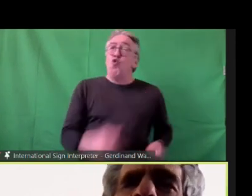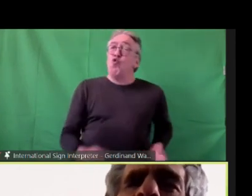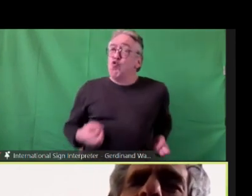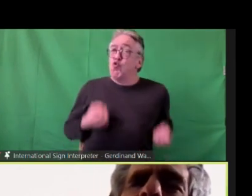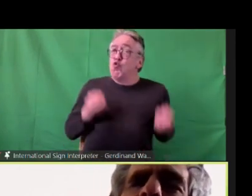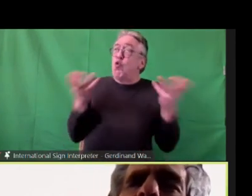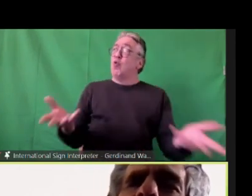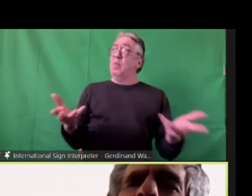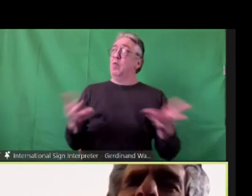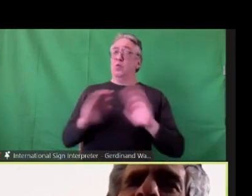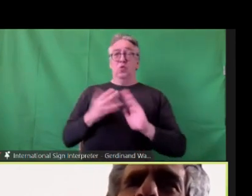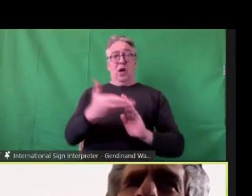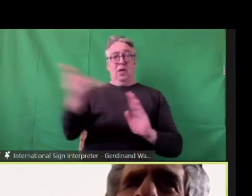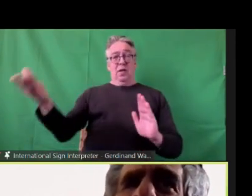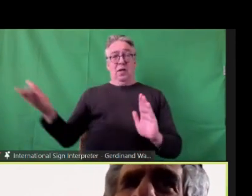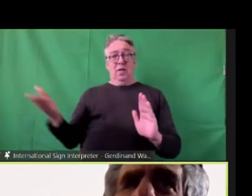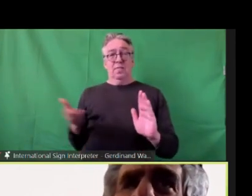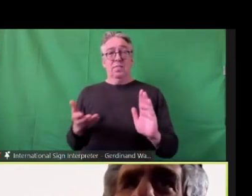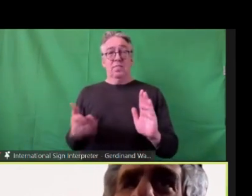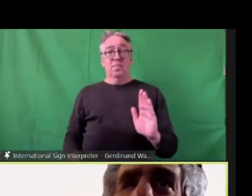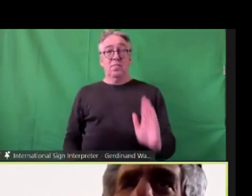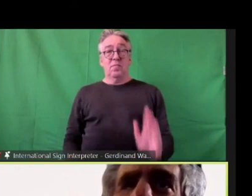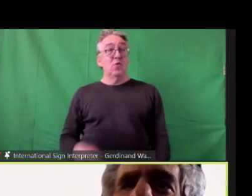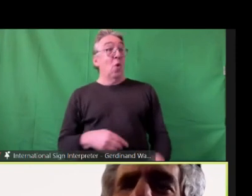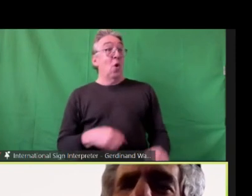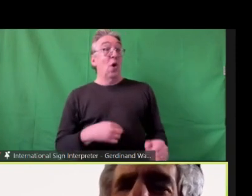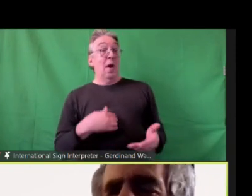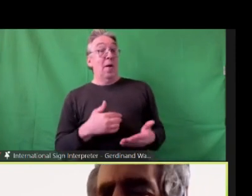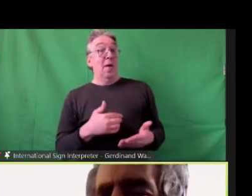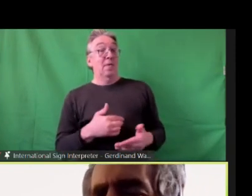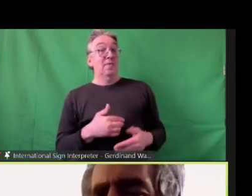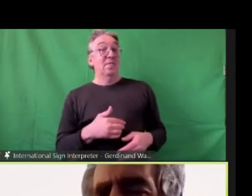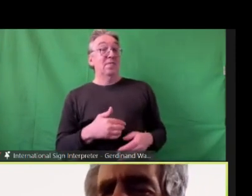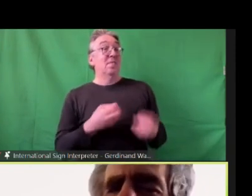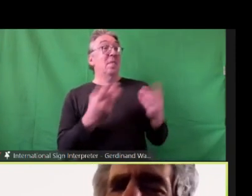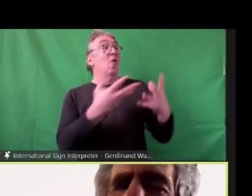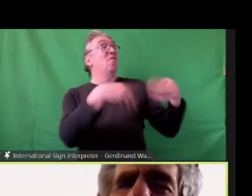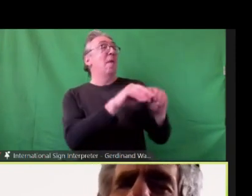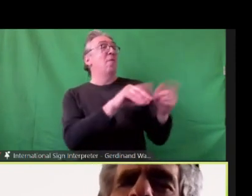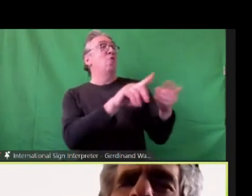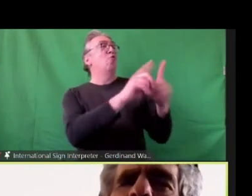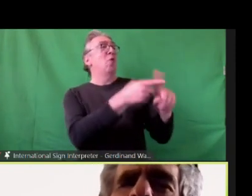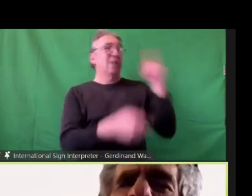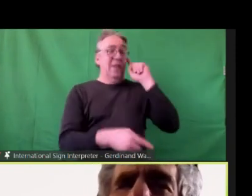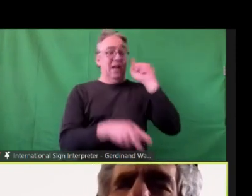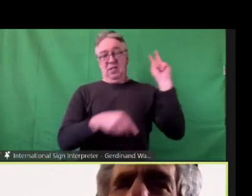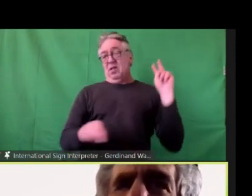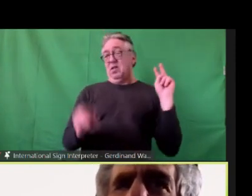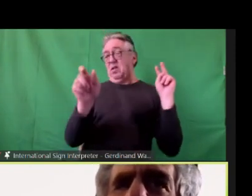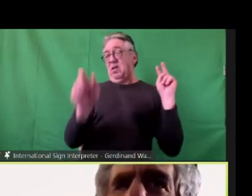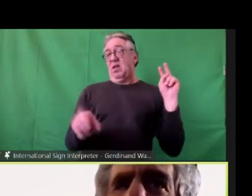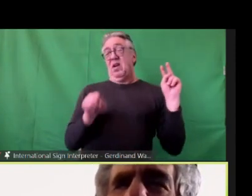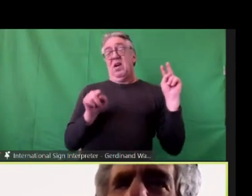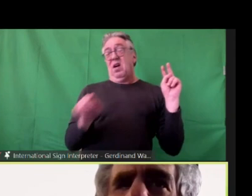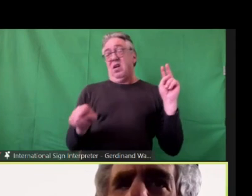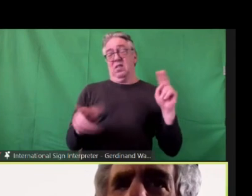transforming the view you have of her from being somebody who simply uses up resource.